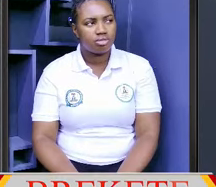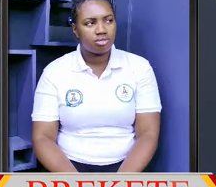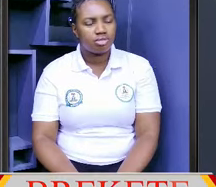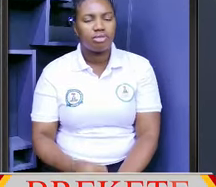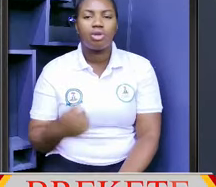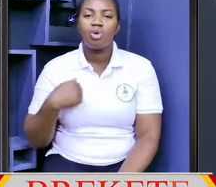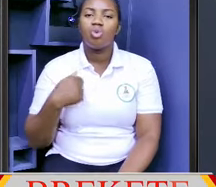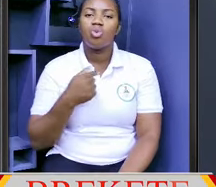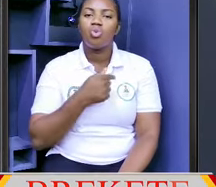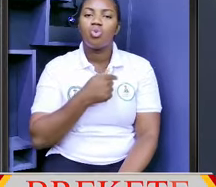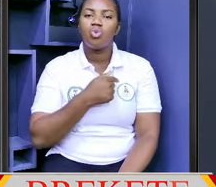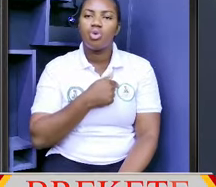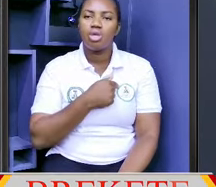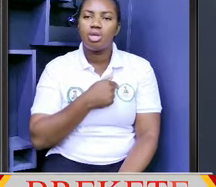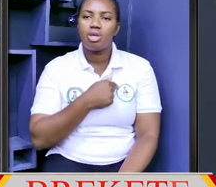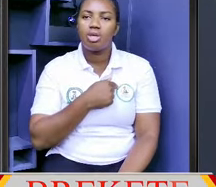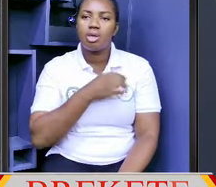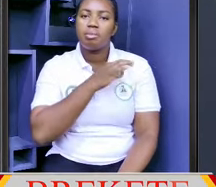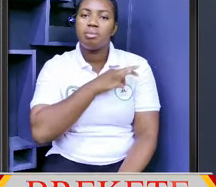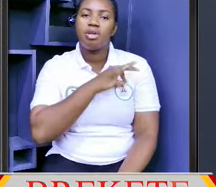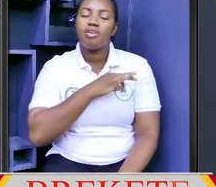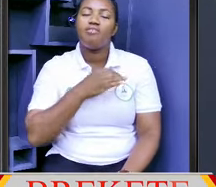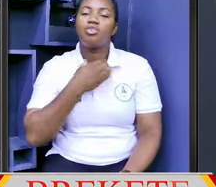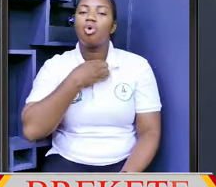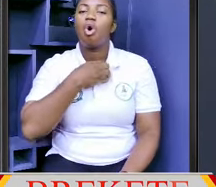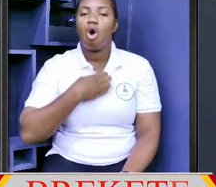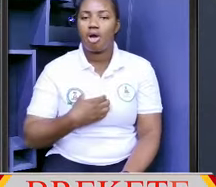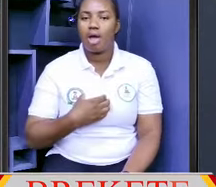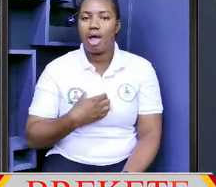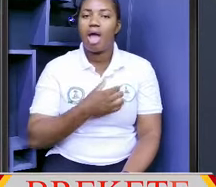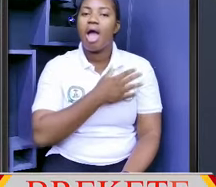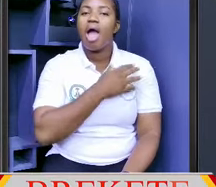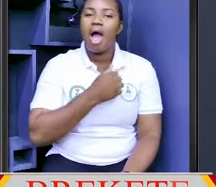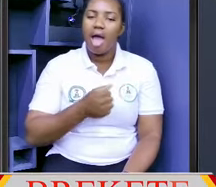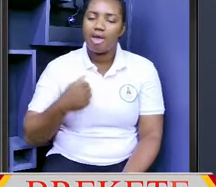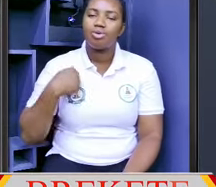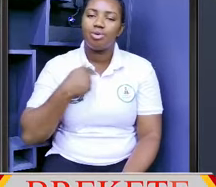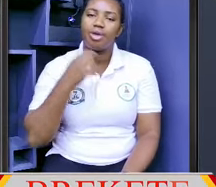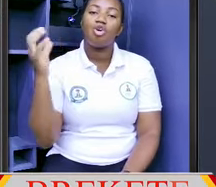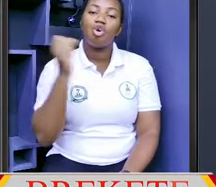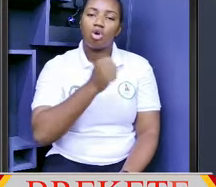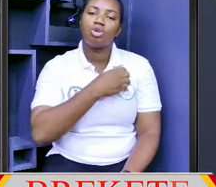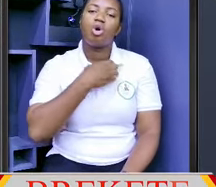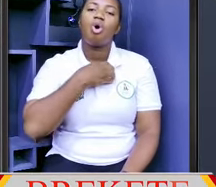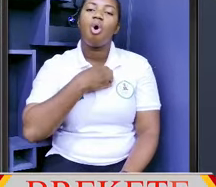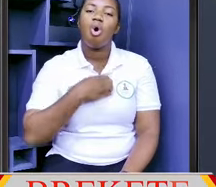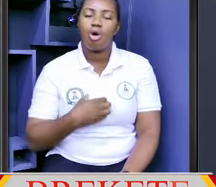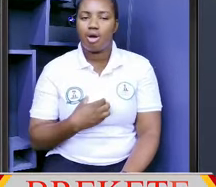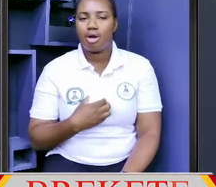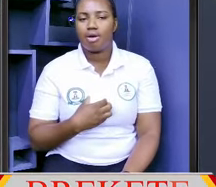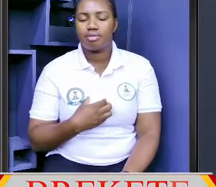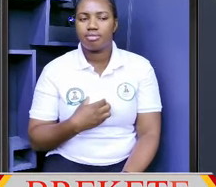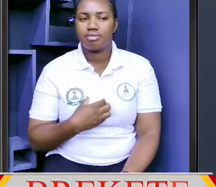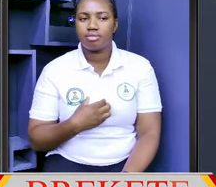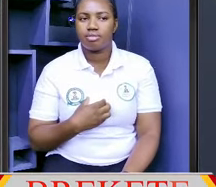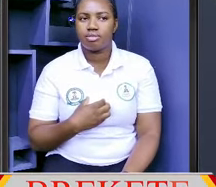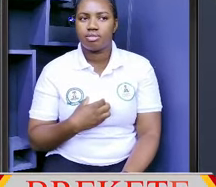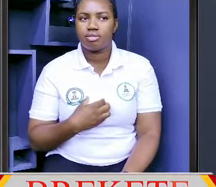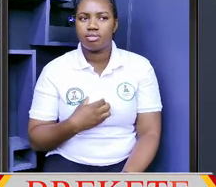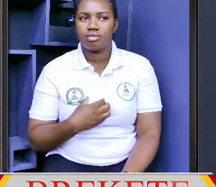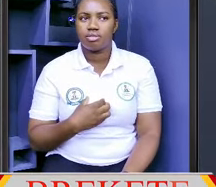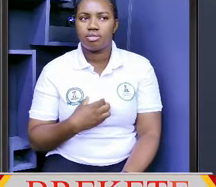Okay. Oh, we deserve hunger, and you deserve hunger, and you got hunger. No, I deserve hunger. I don't have